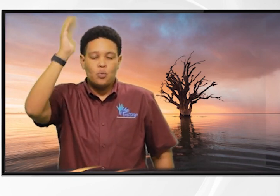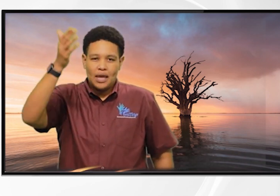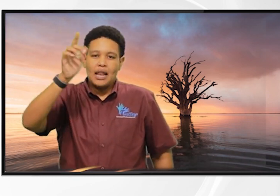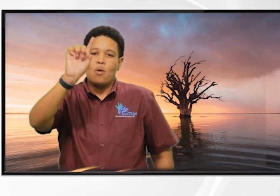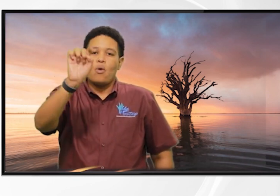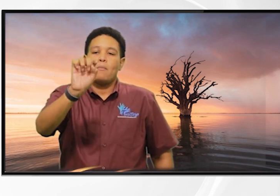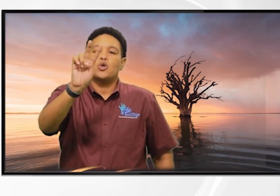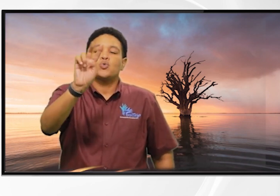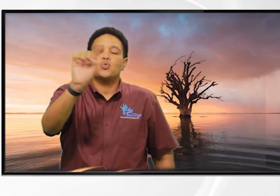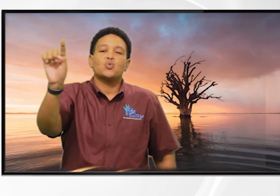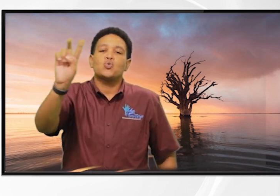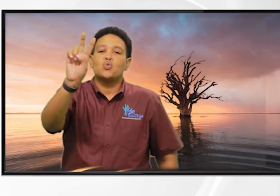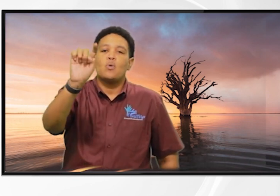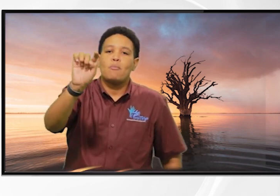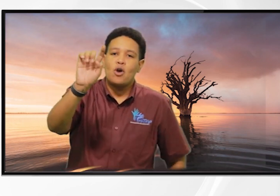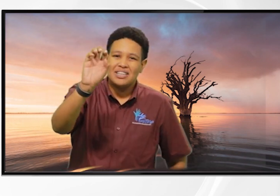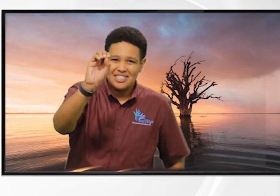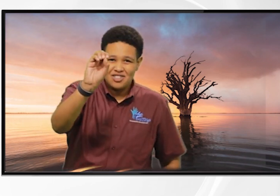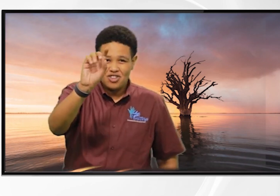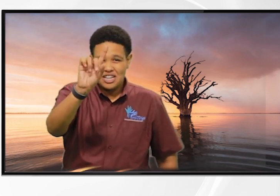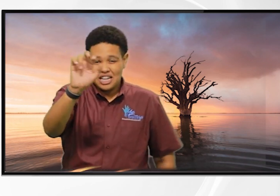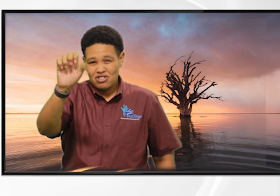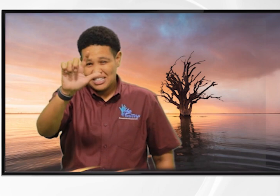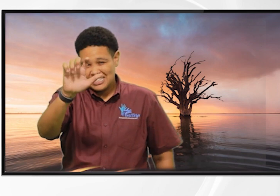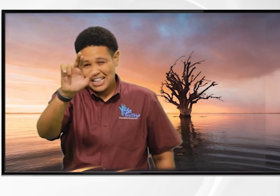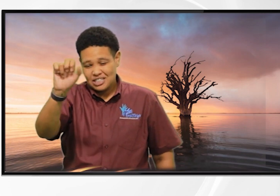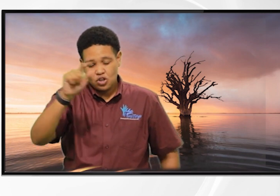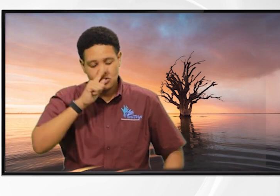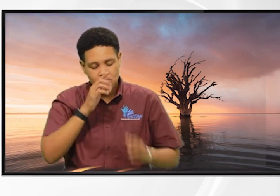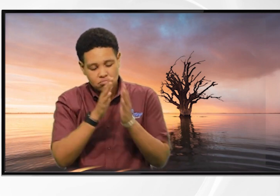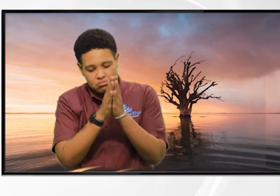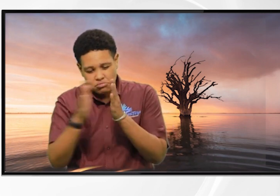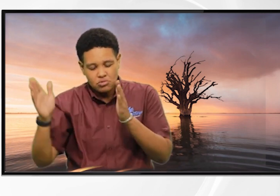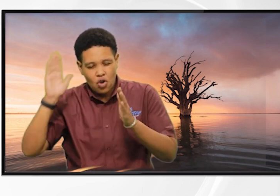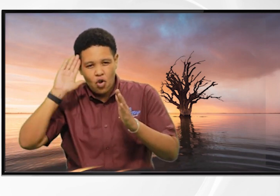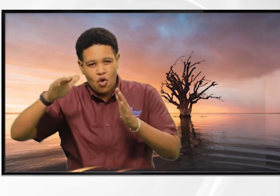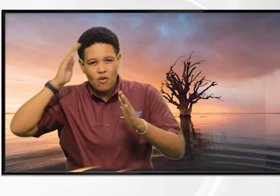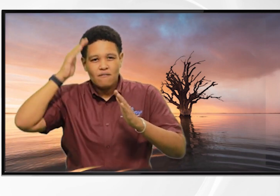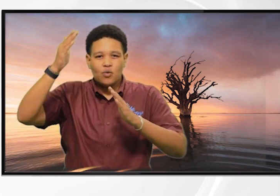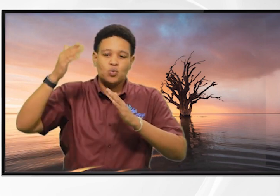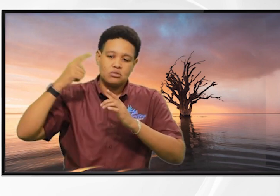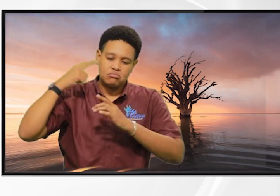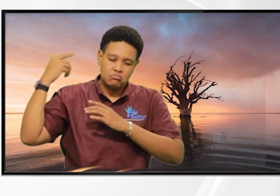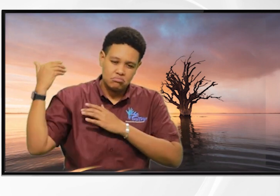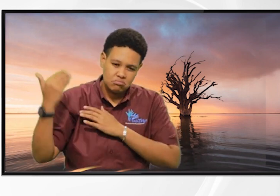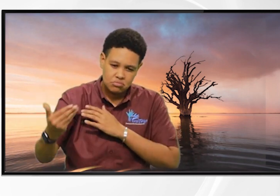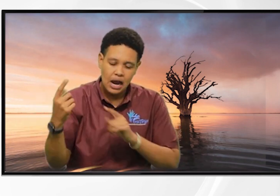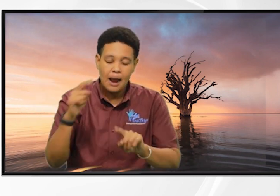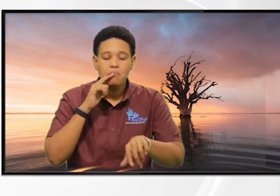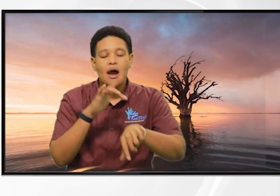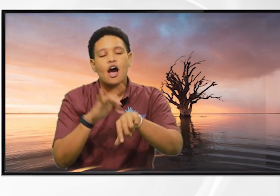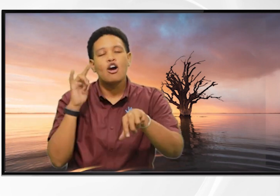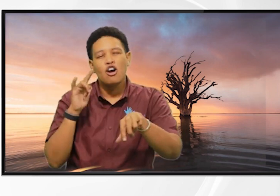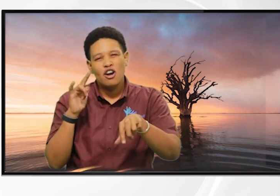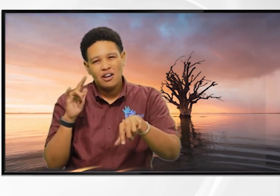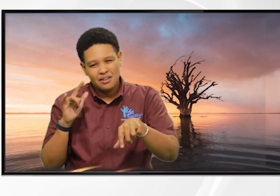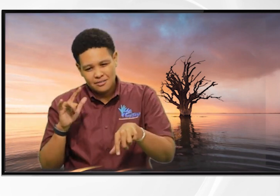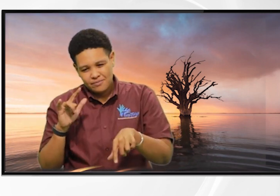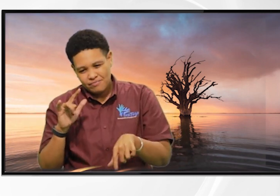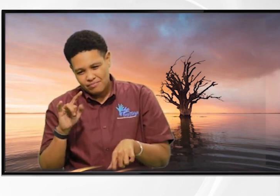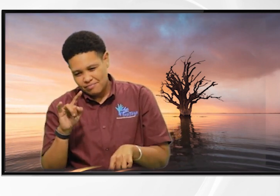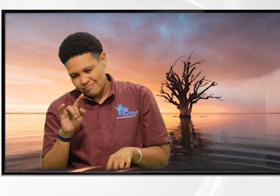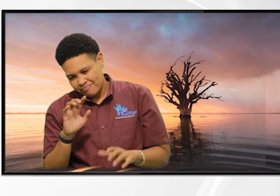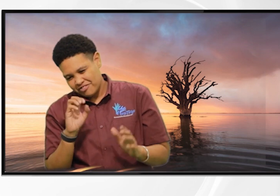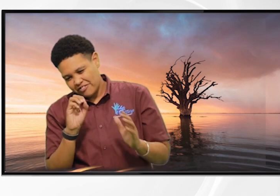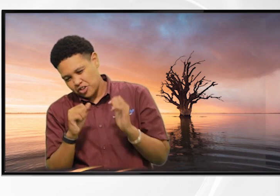1.2 to 2.0 degrees Celsius across all future scenarios by early century and